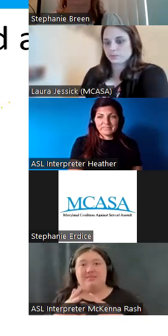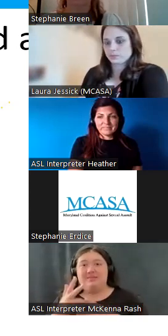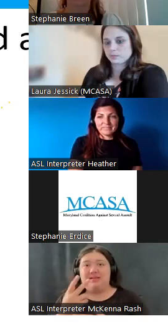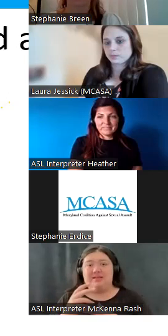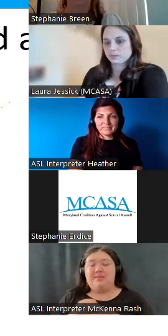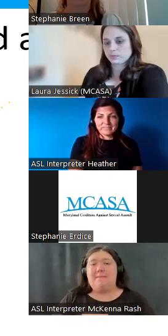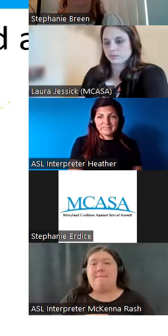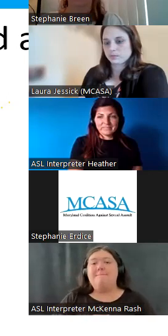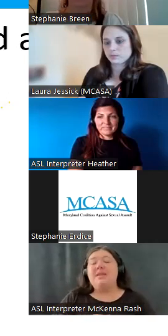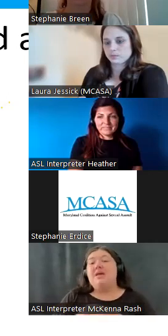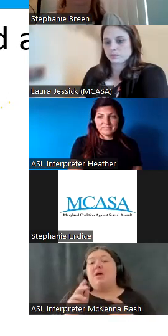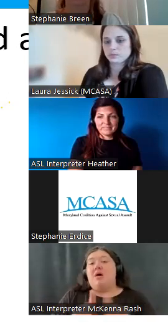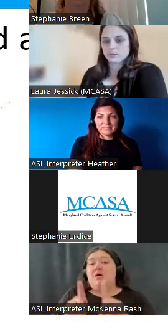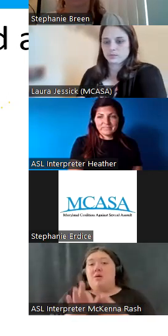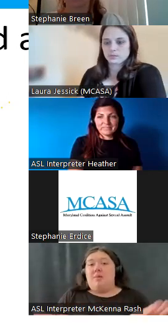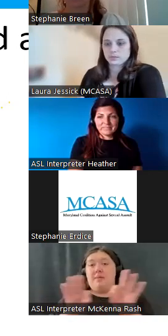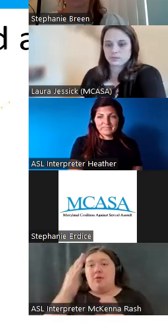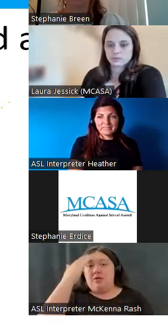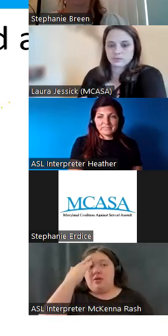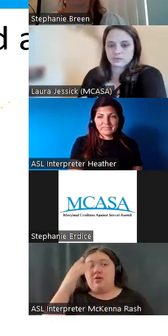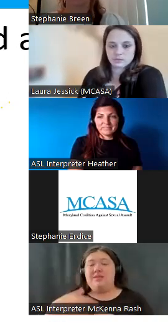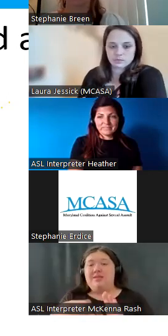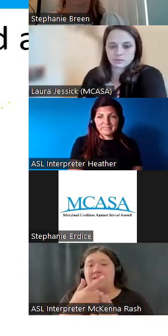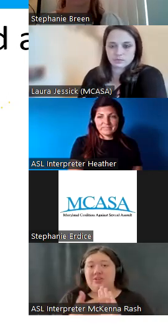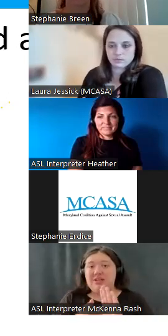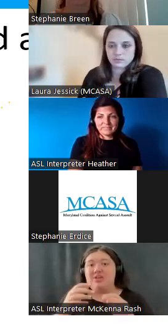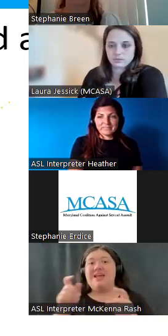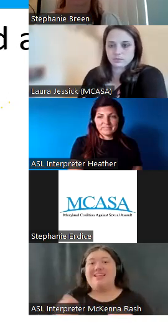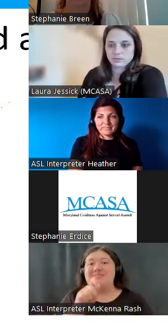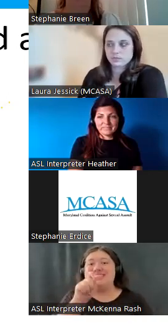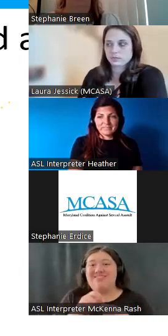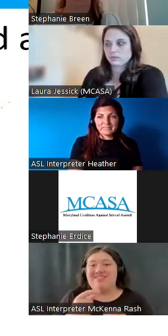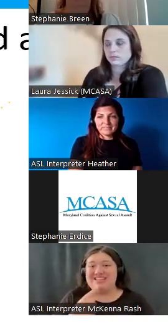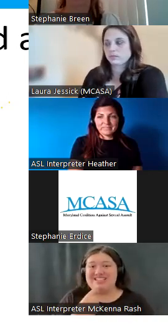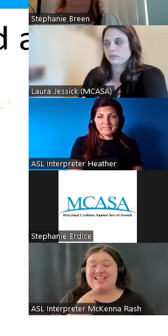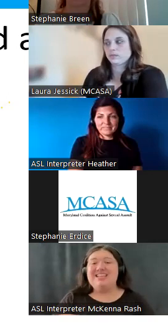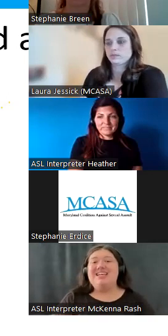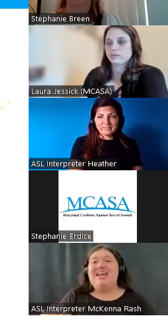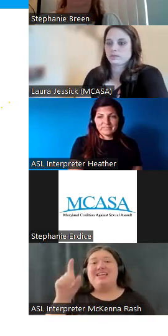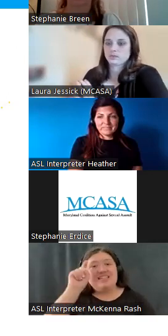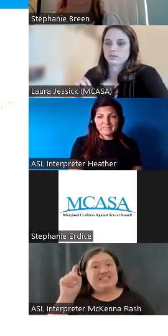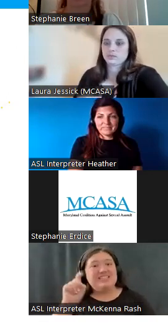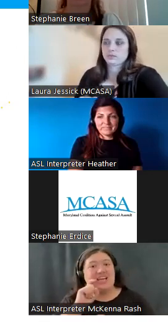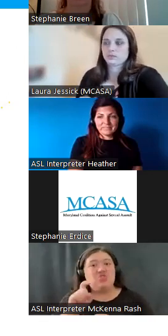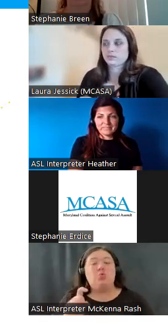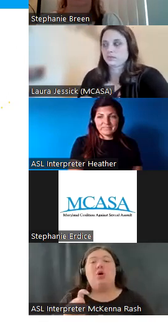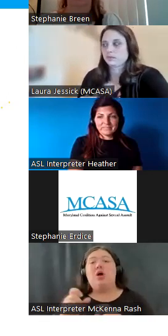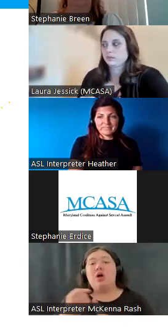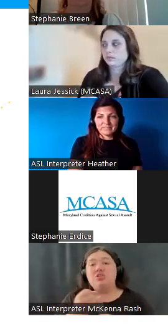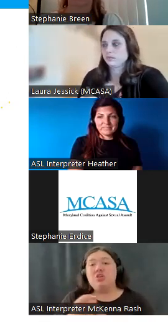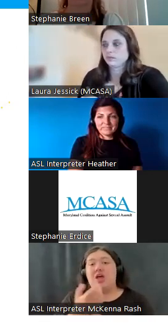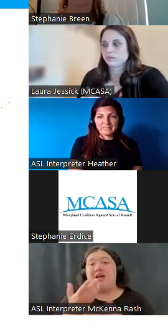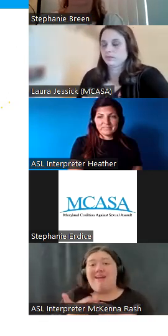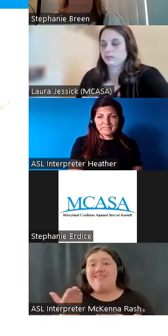It's also very important to note that the legislation explicitly states that sexual assault evidence kits do not